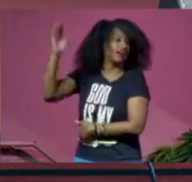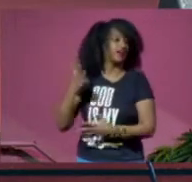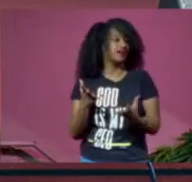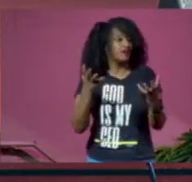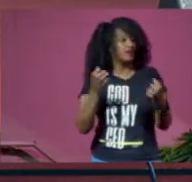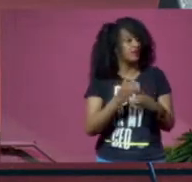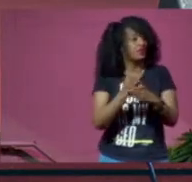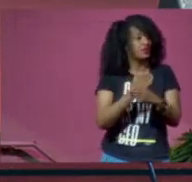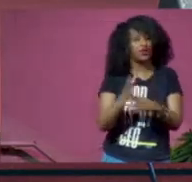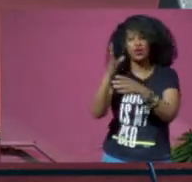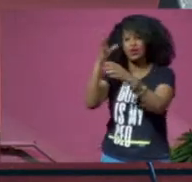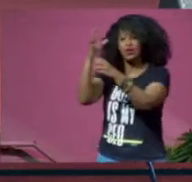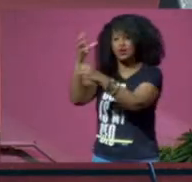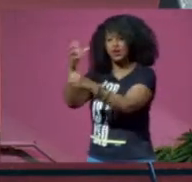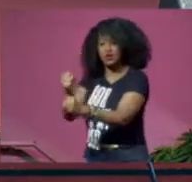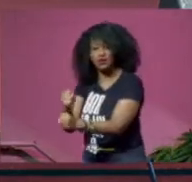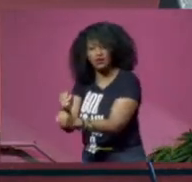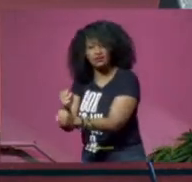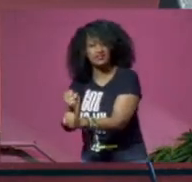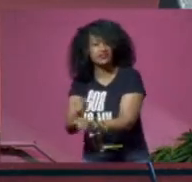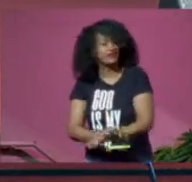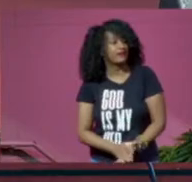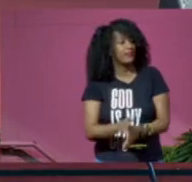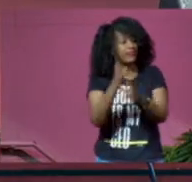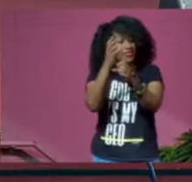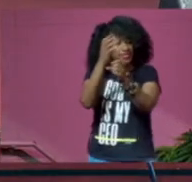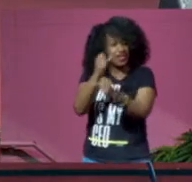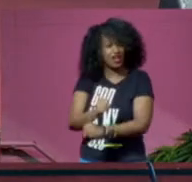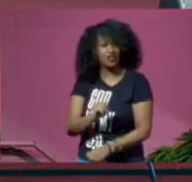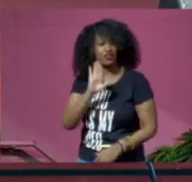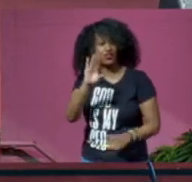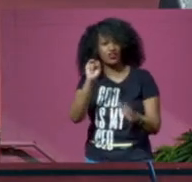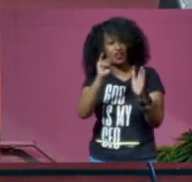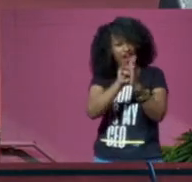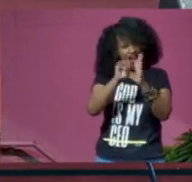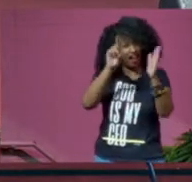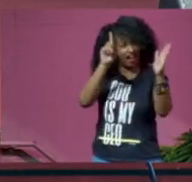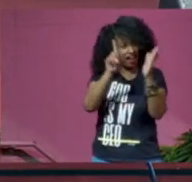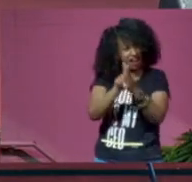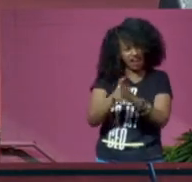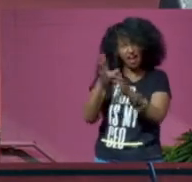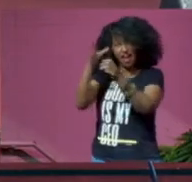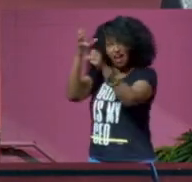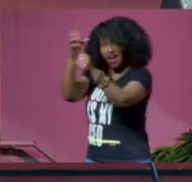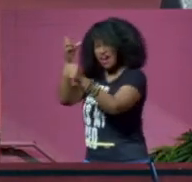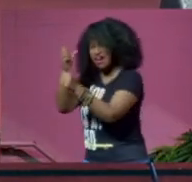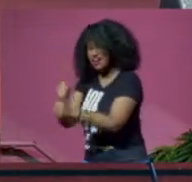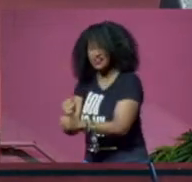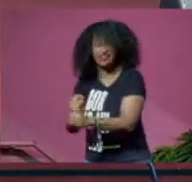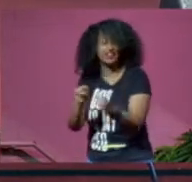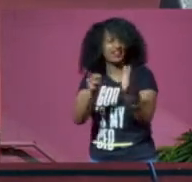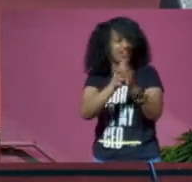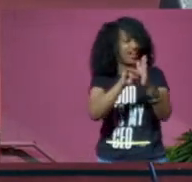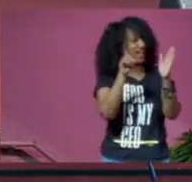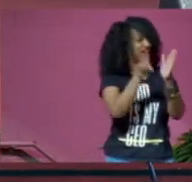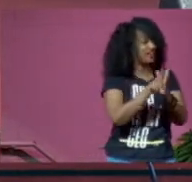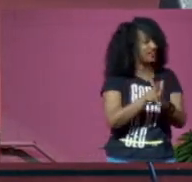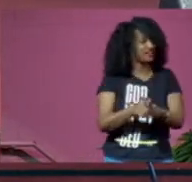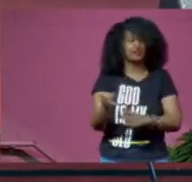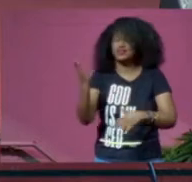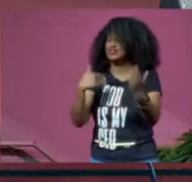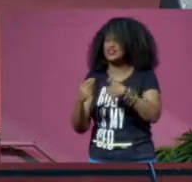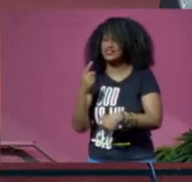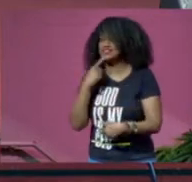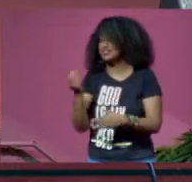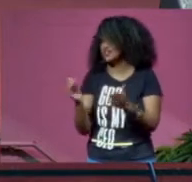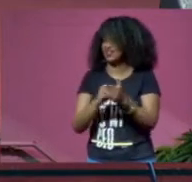tell you to hold on to your are. To hold on to who you are. Somebody ought to just shout that, hold on to who you are. Come on, say it